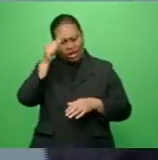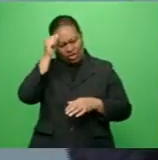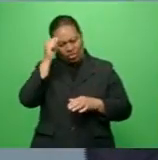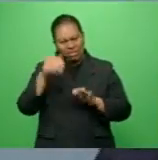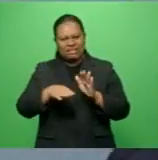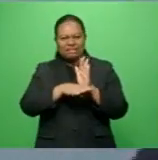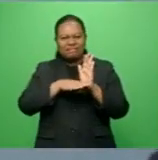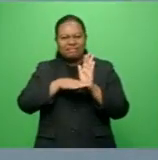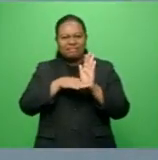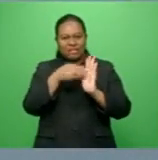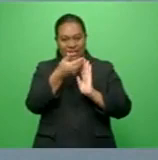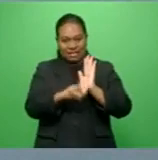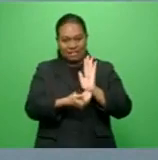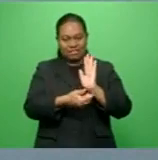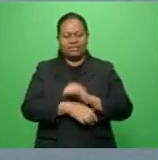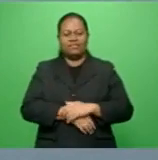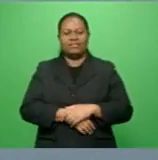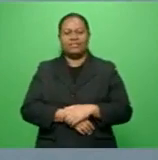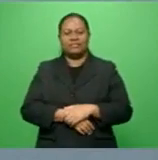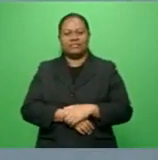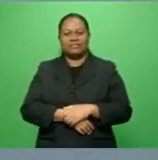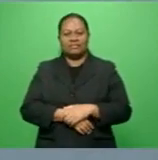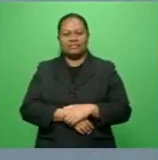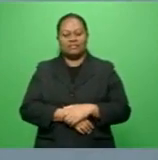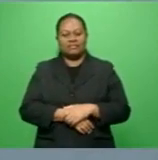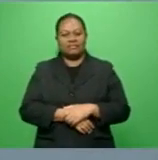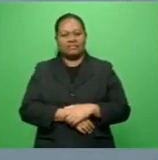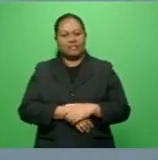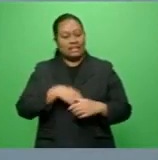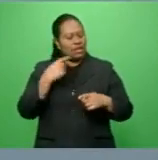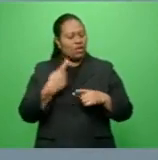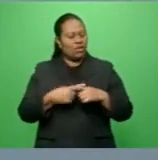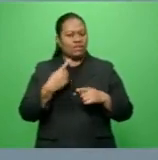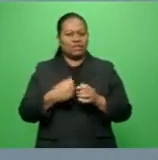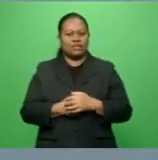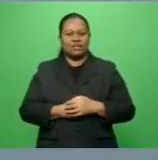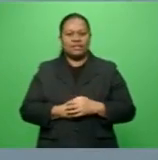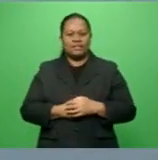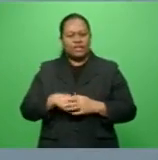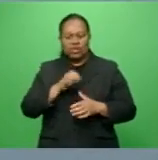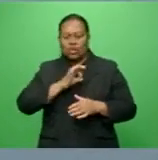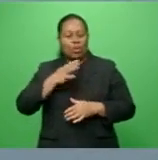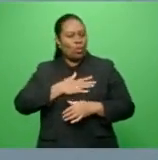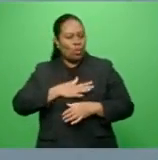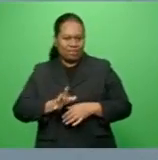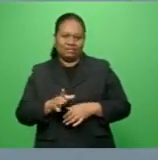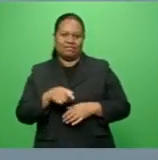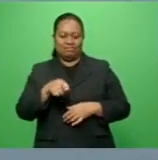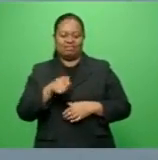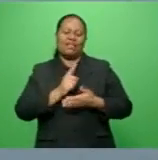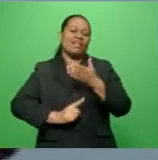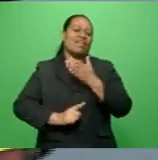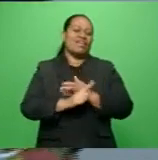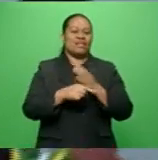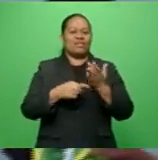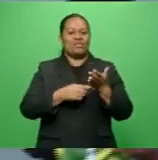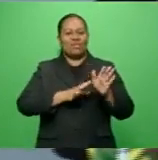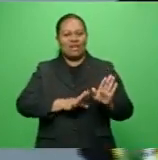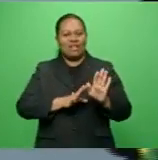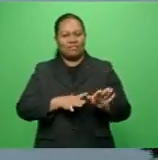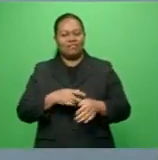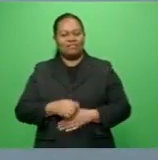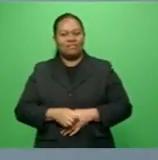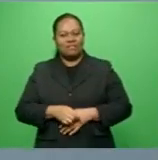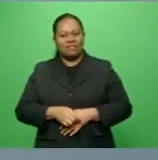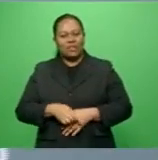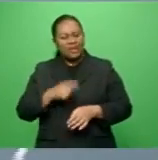And as in the rule book, it's automatically demotion. We don't want to happen to Tailevu, especially on my watch. We'll try our